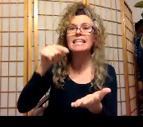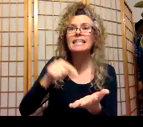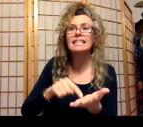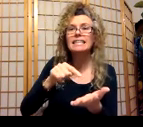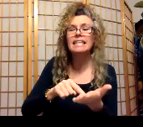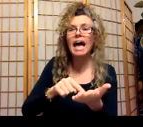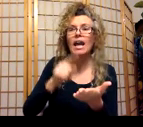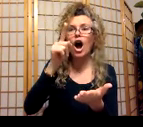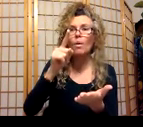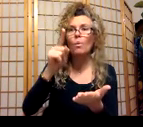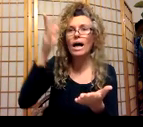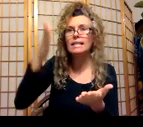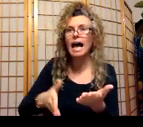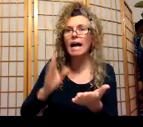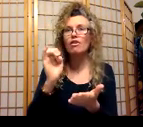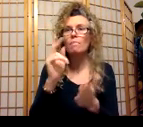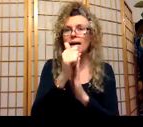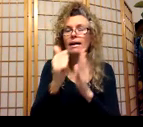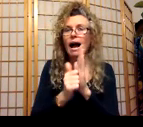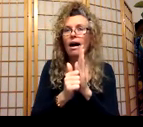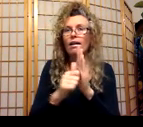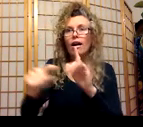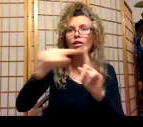bank account and a credit on the other side.